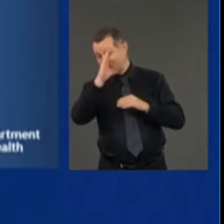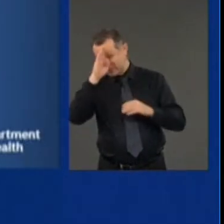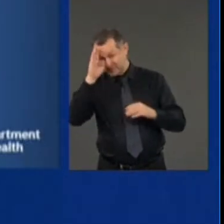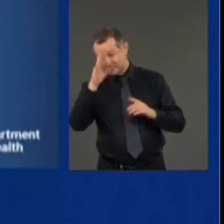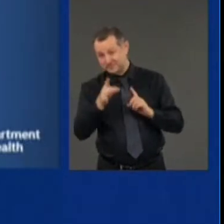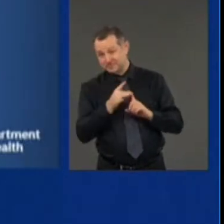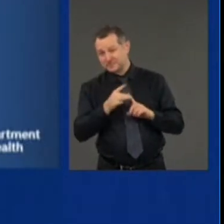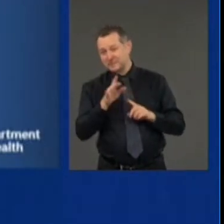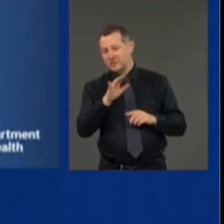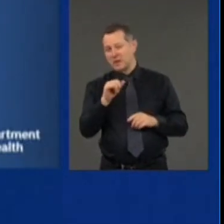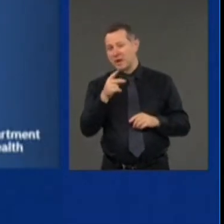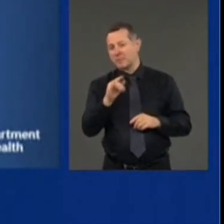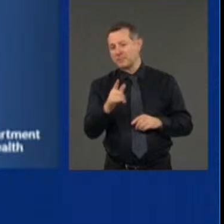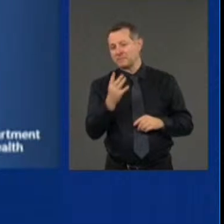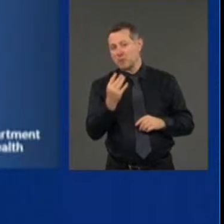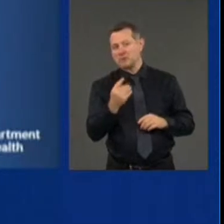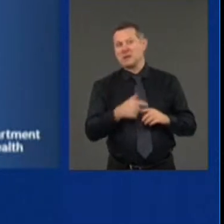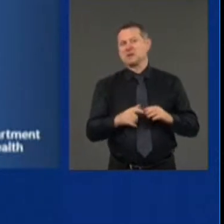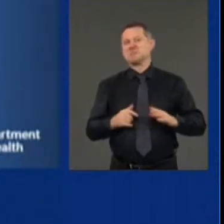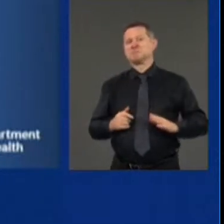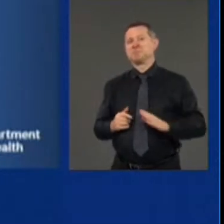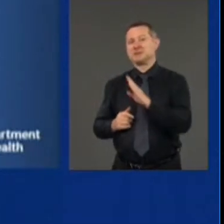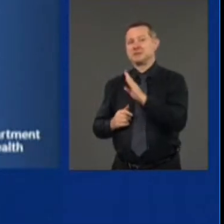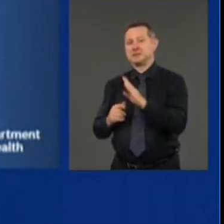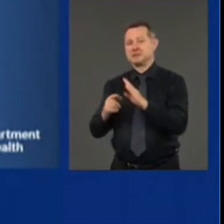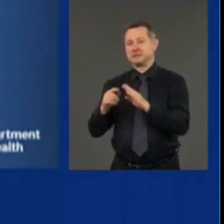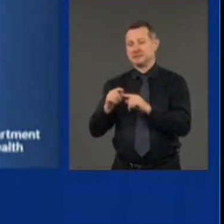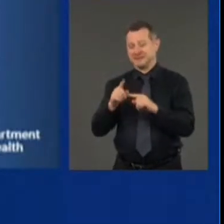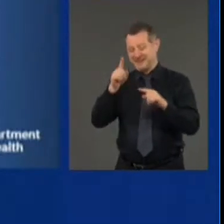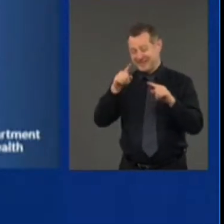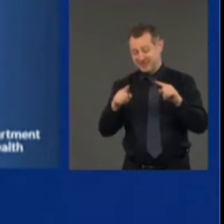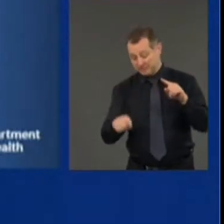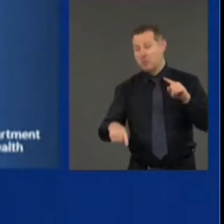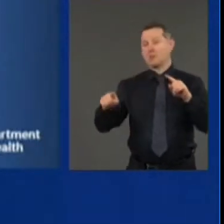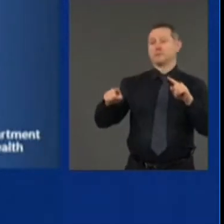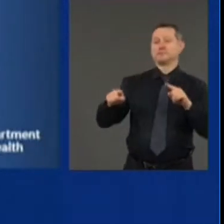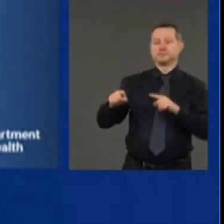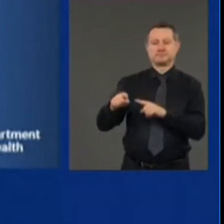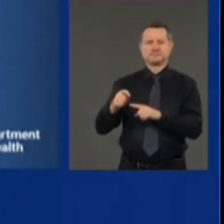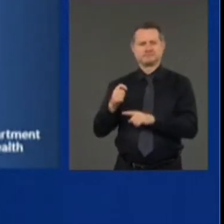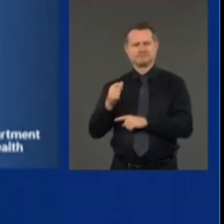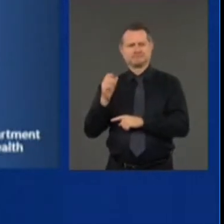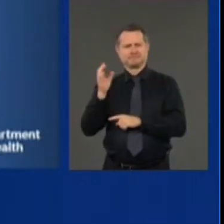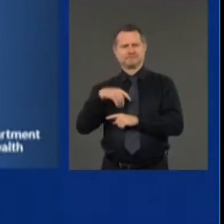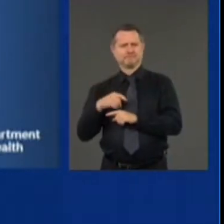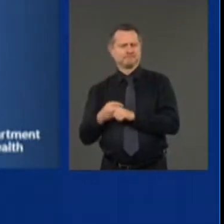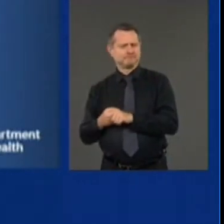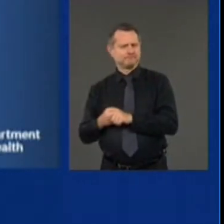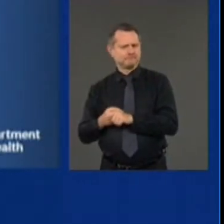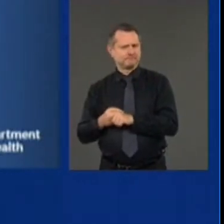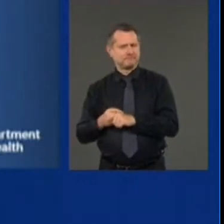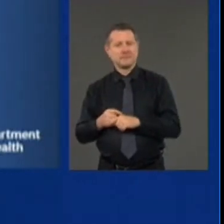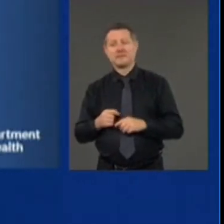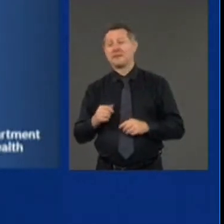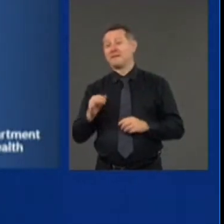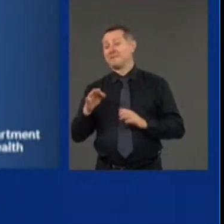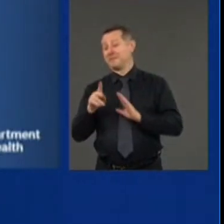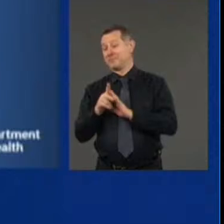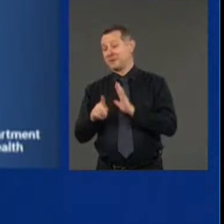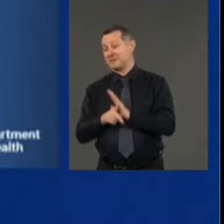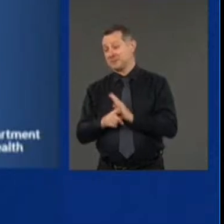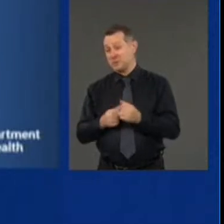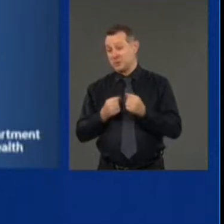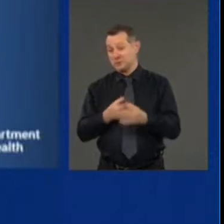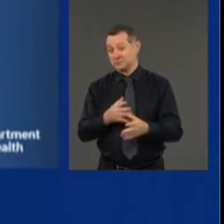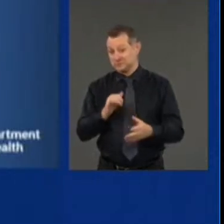yellow line. So what is strange about that? Well, if the policy was the direct driver in deaths, that